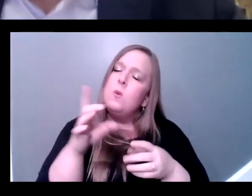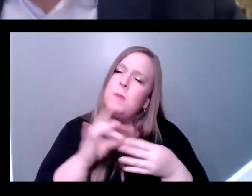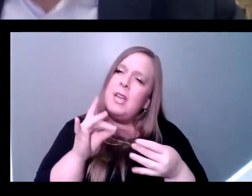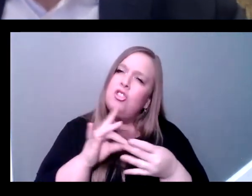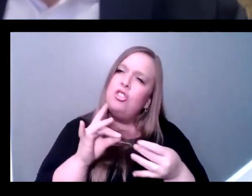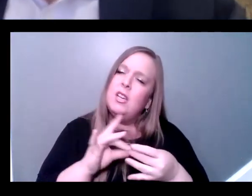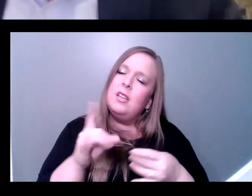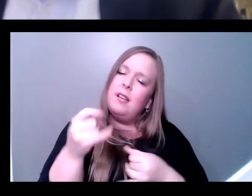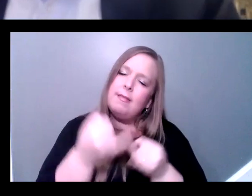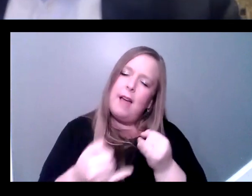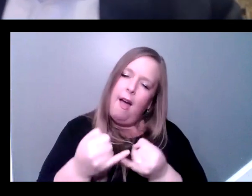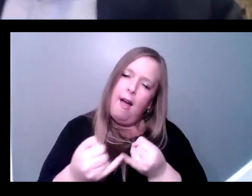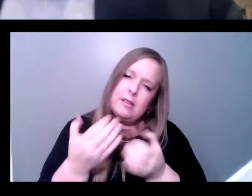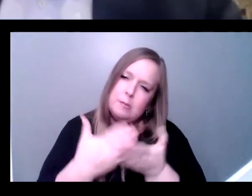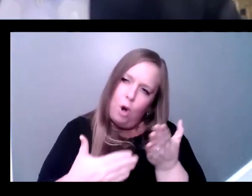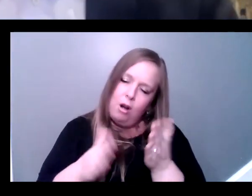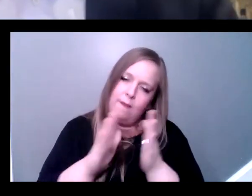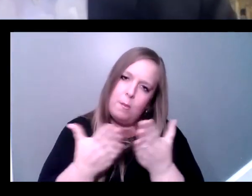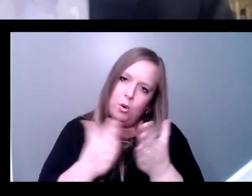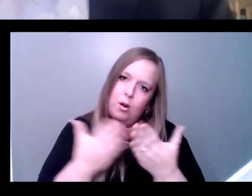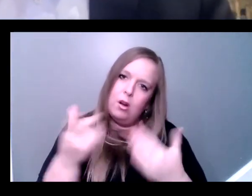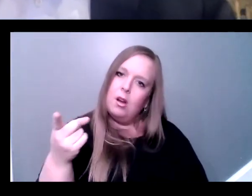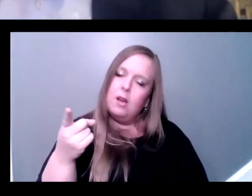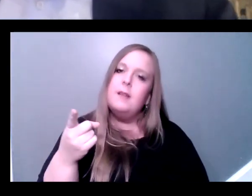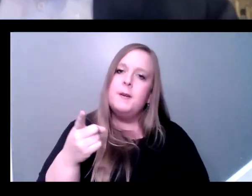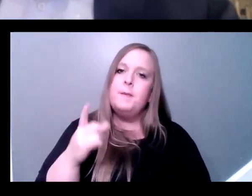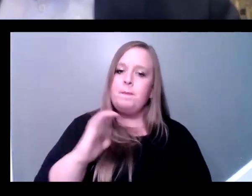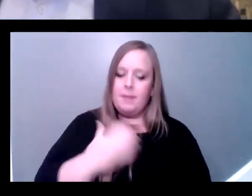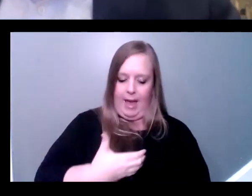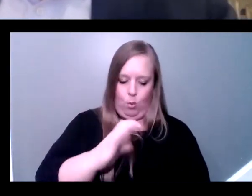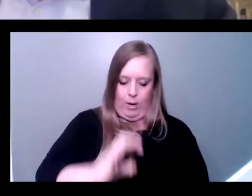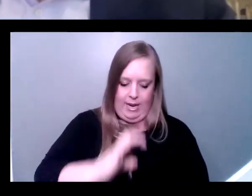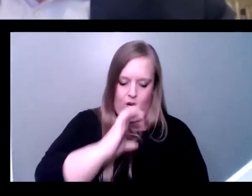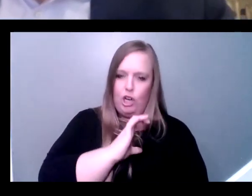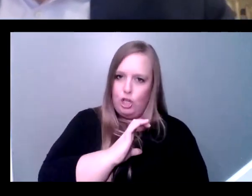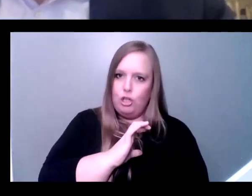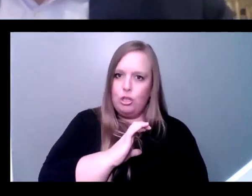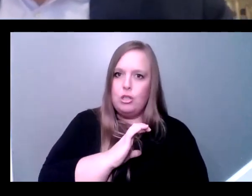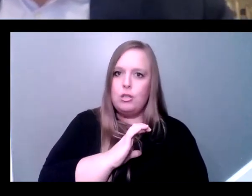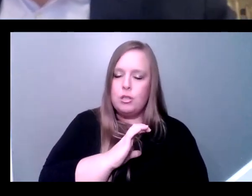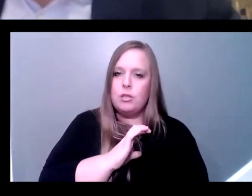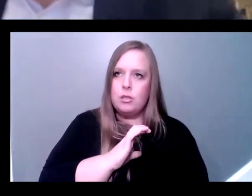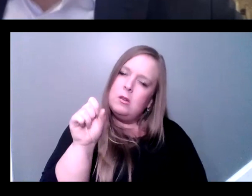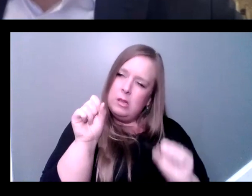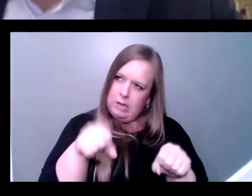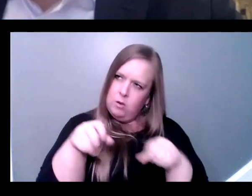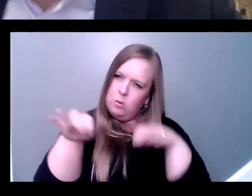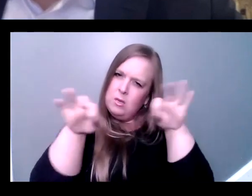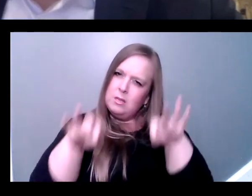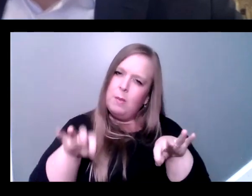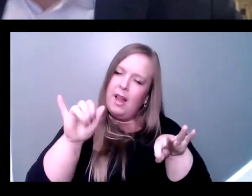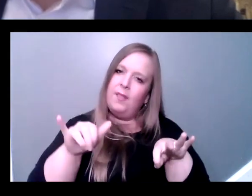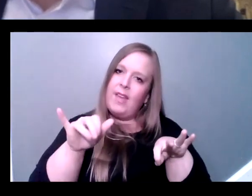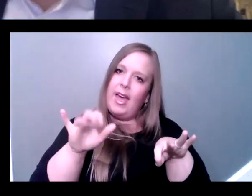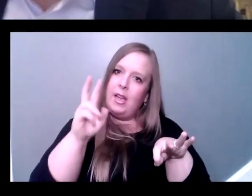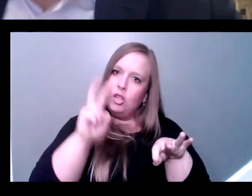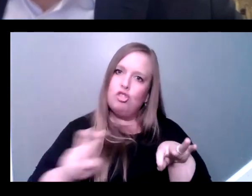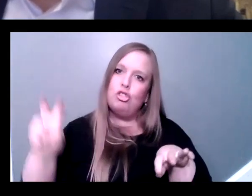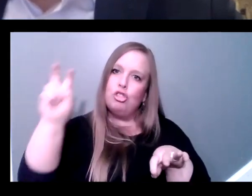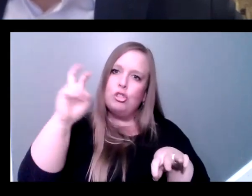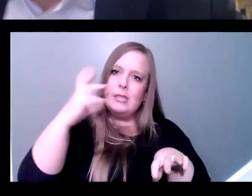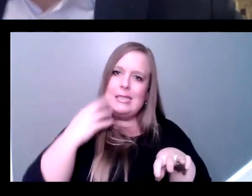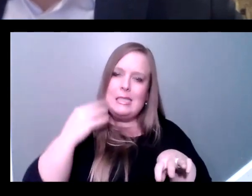that glorify their heroes. Now, hard road to navigate. I just wanted to, many of you